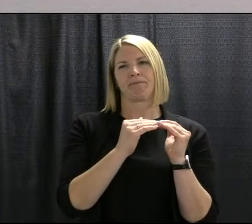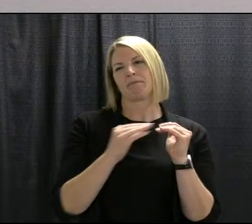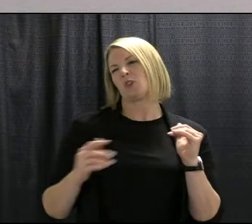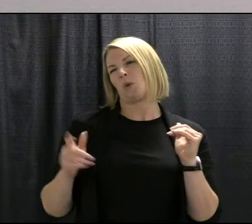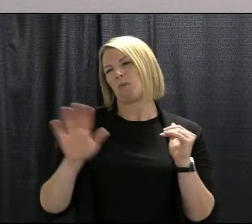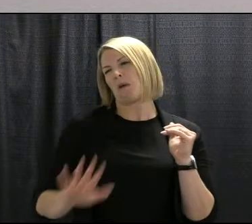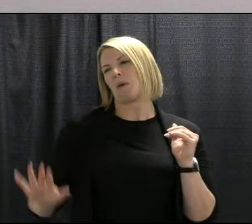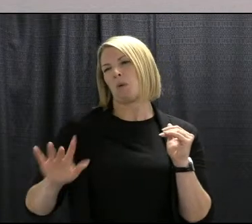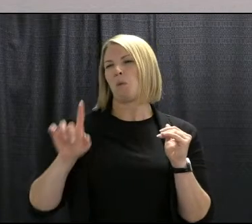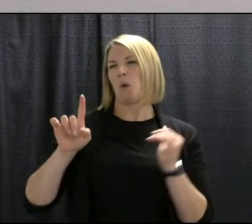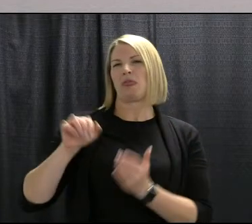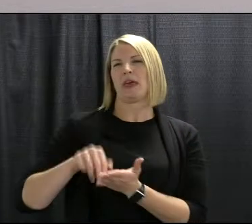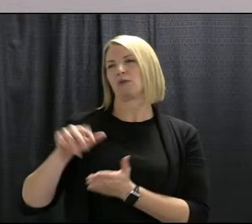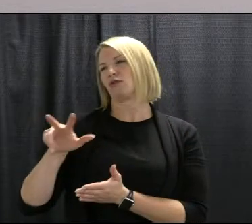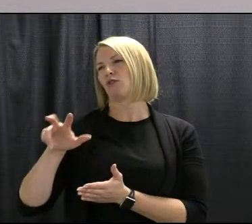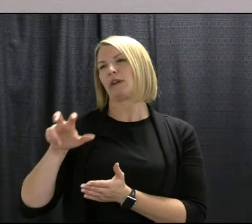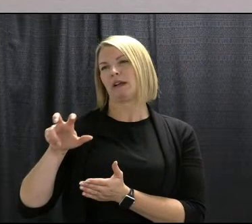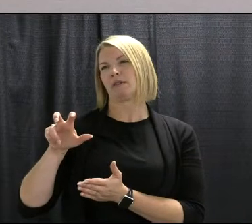1,300